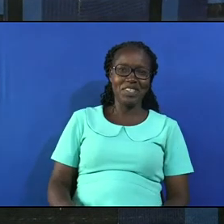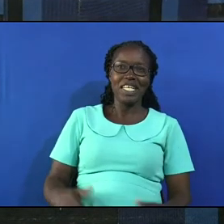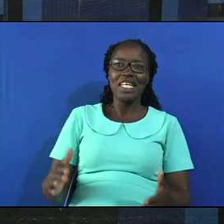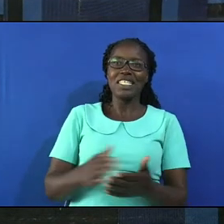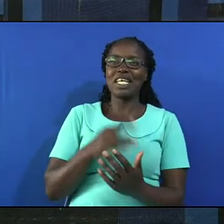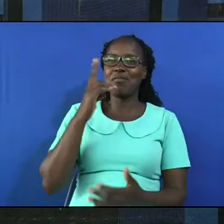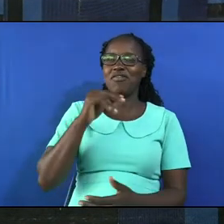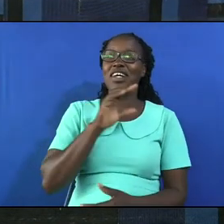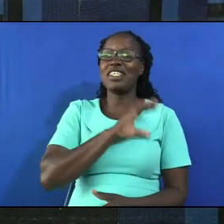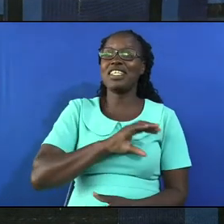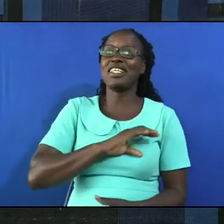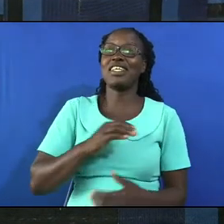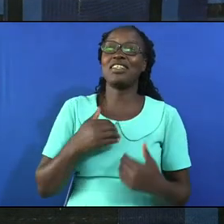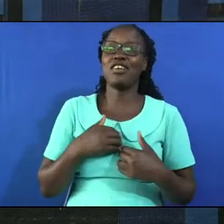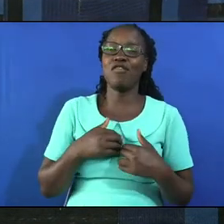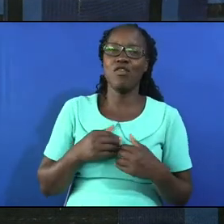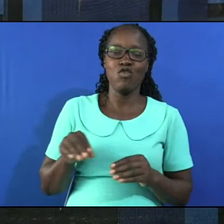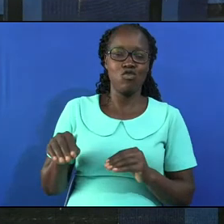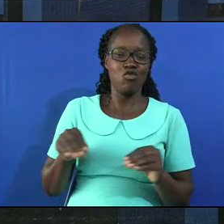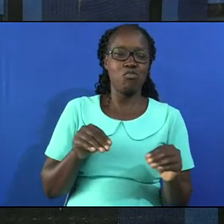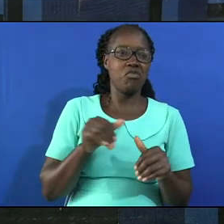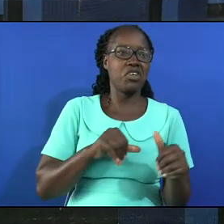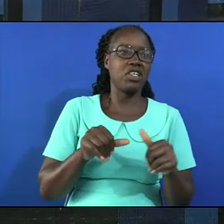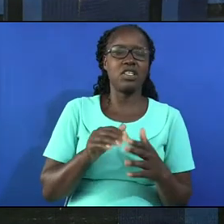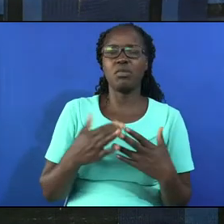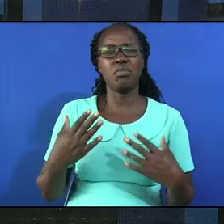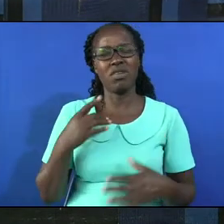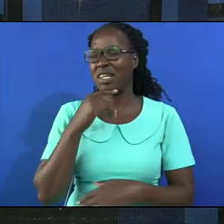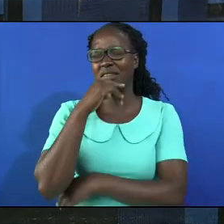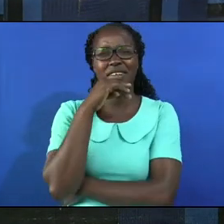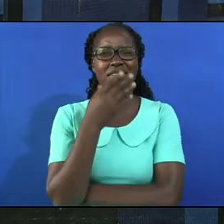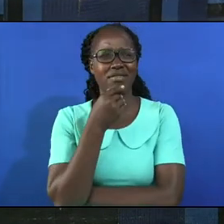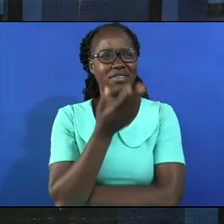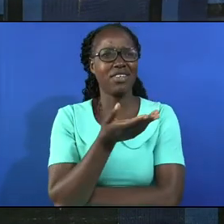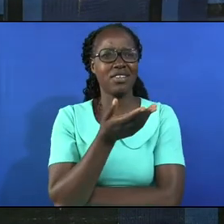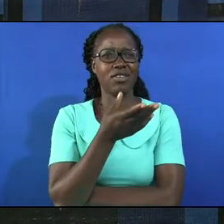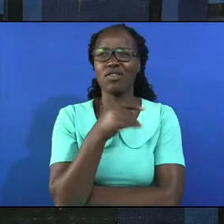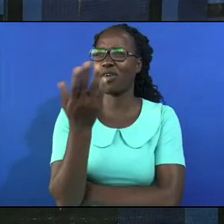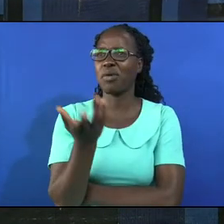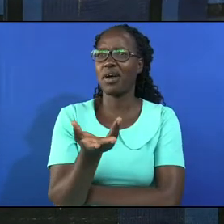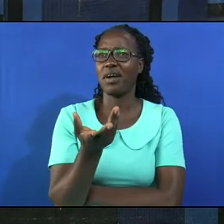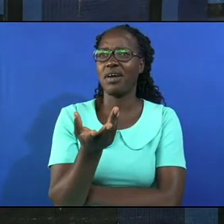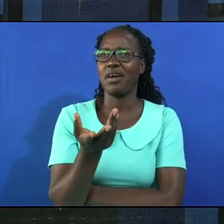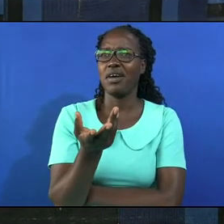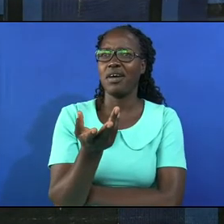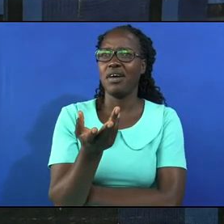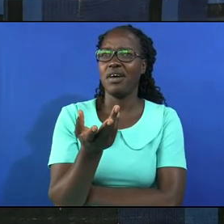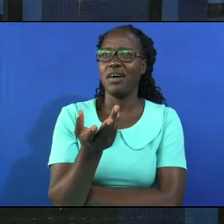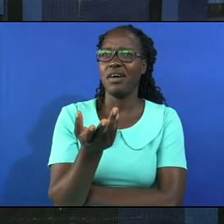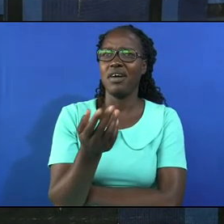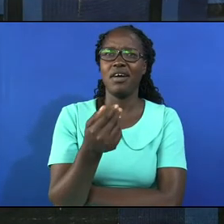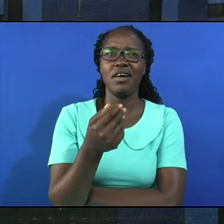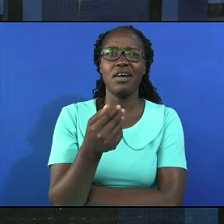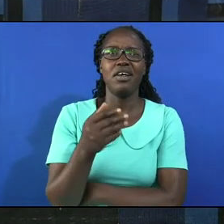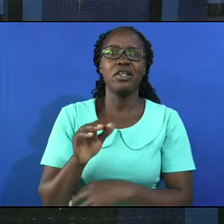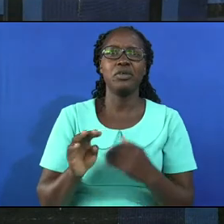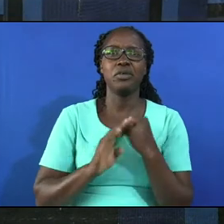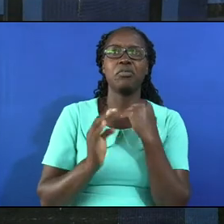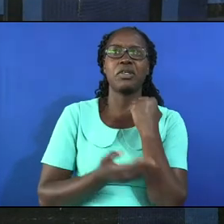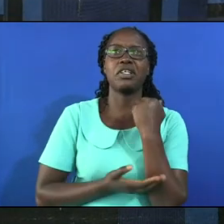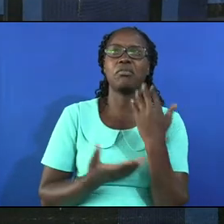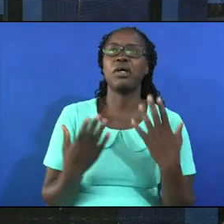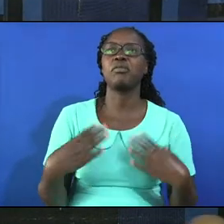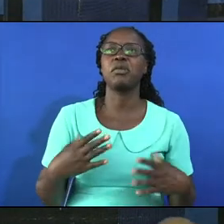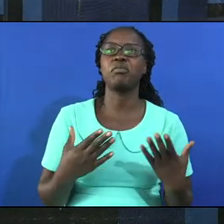Some funny character you are moving around with, and people are wondering, where is this going? You end up getting impregnated